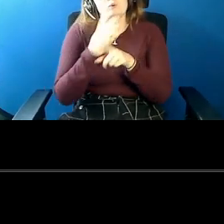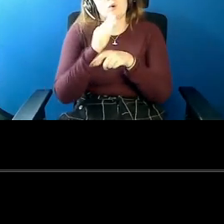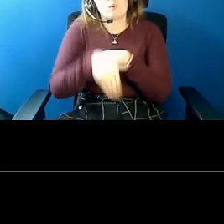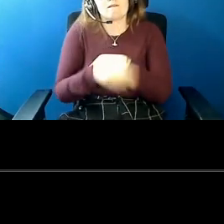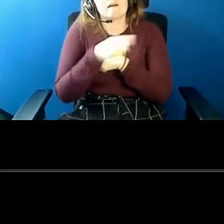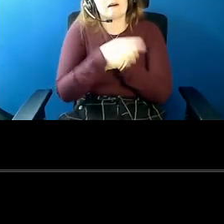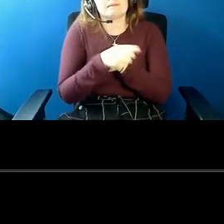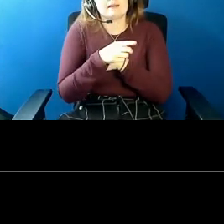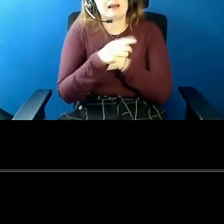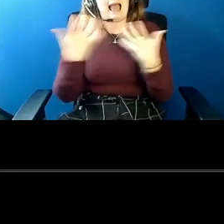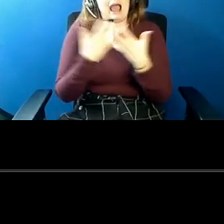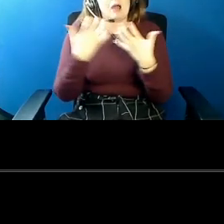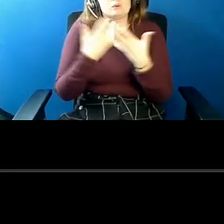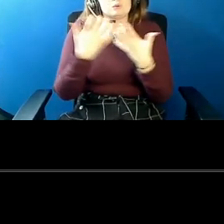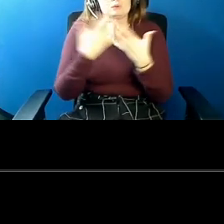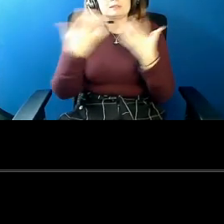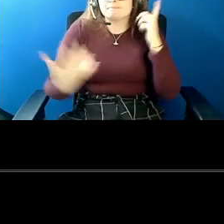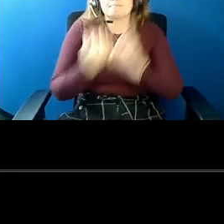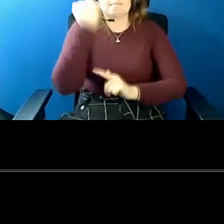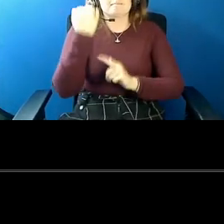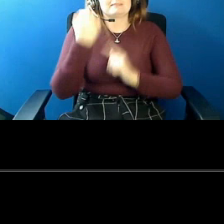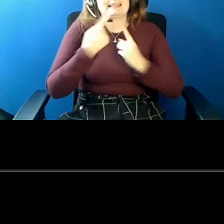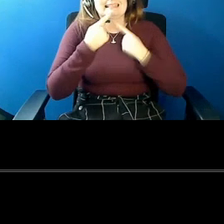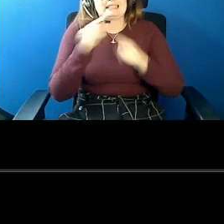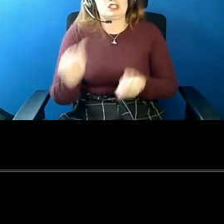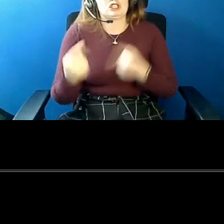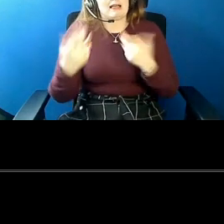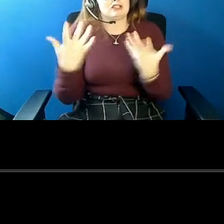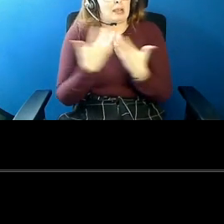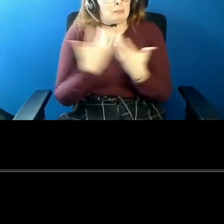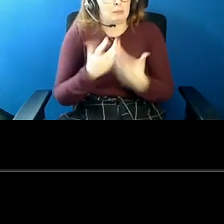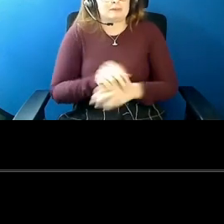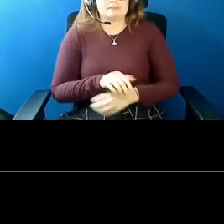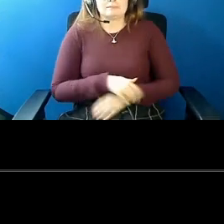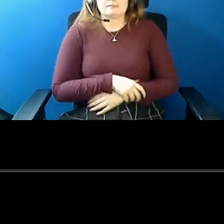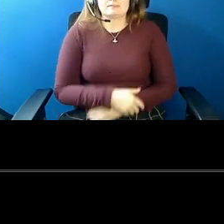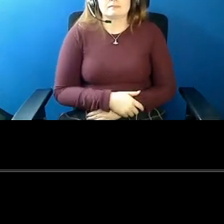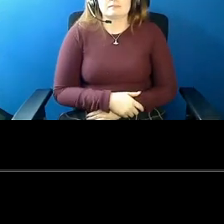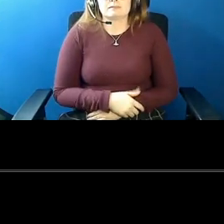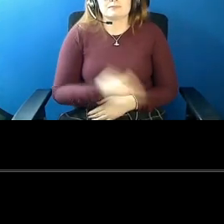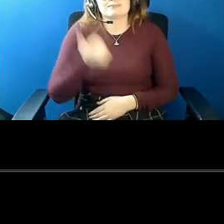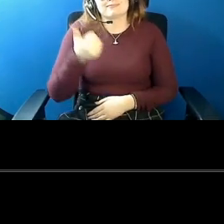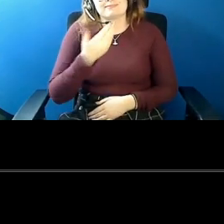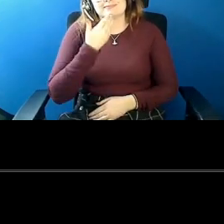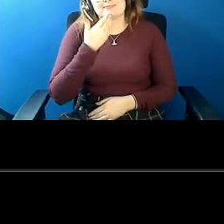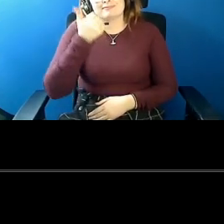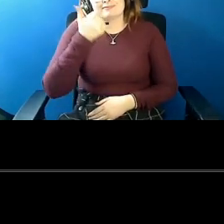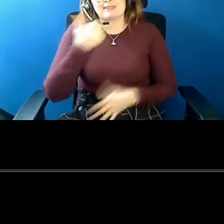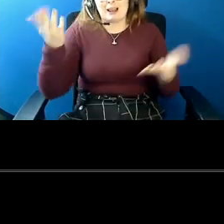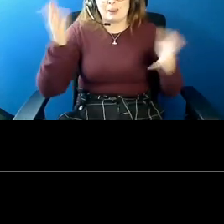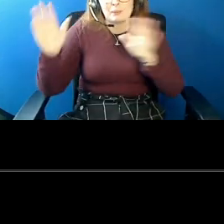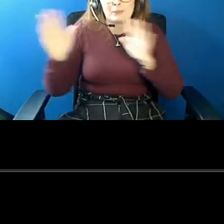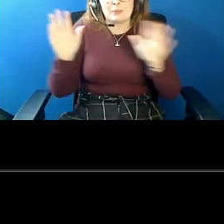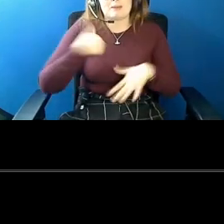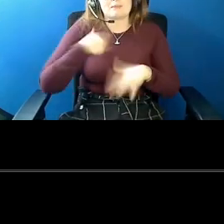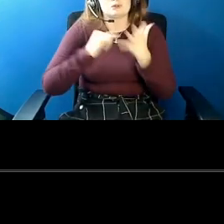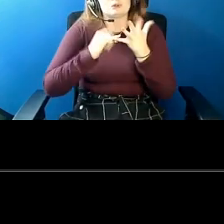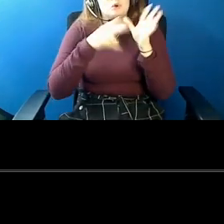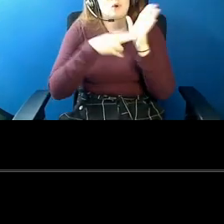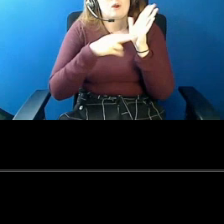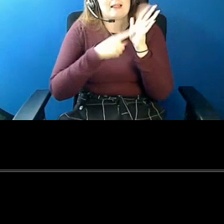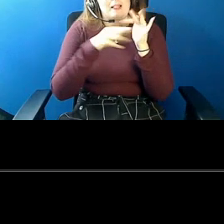we overcome this data challenge. Over to you, Sean. Thank you very much. Thanks, Gordon. Hi, everyone. I'm Sean Lemon. I'm the Senior